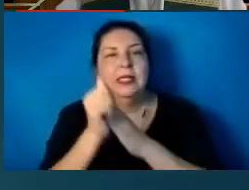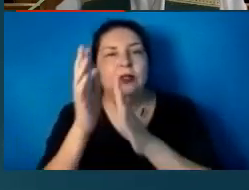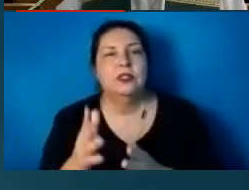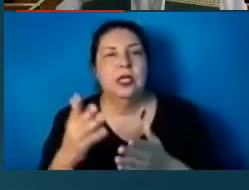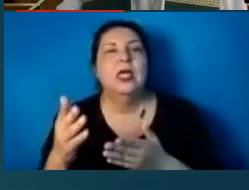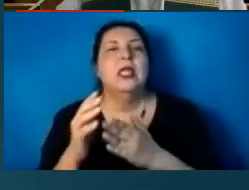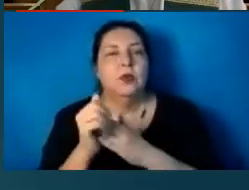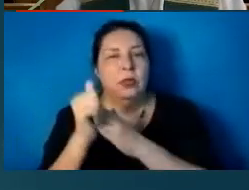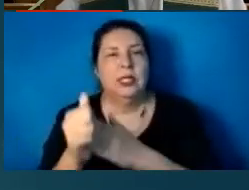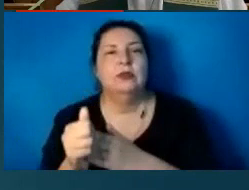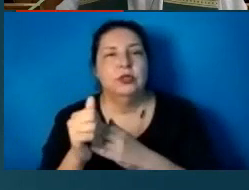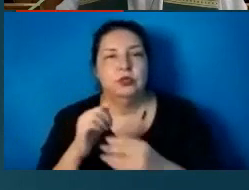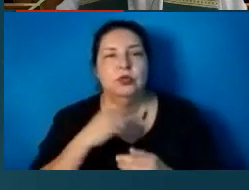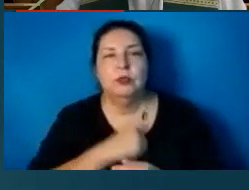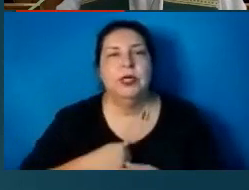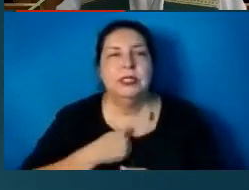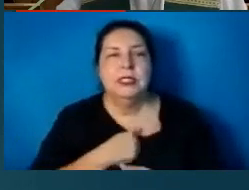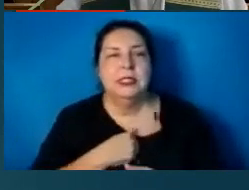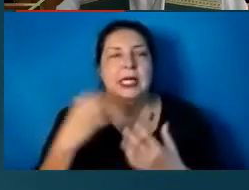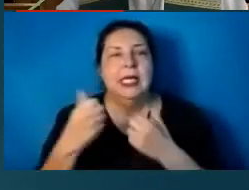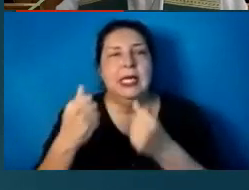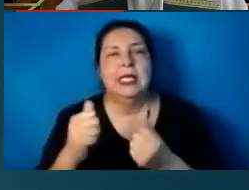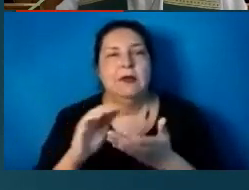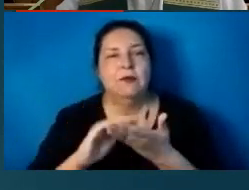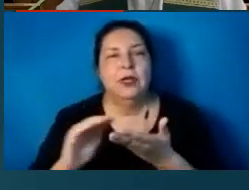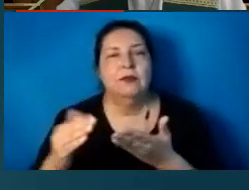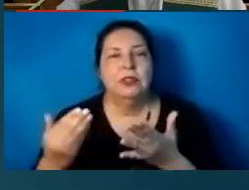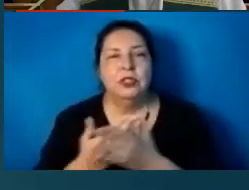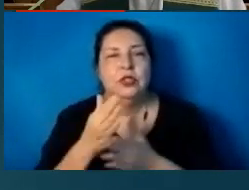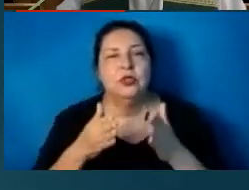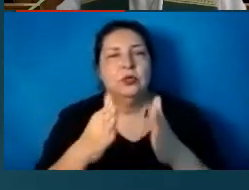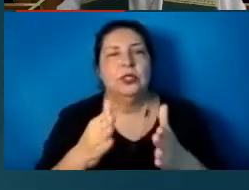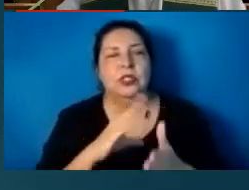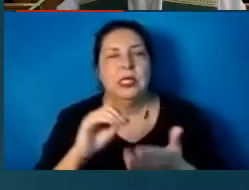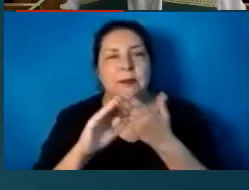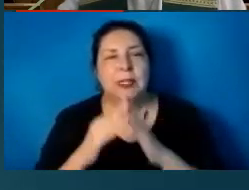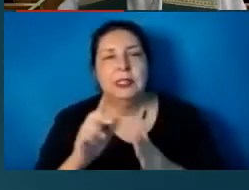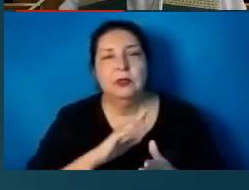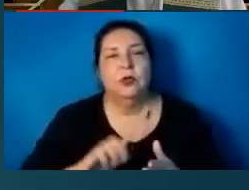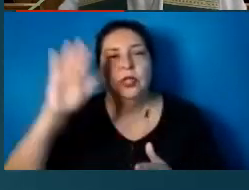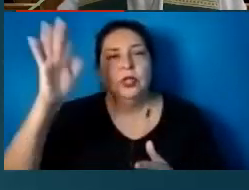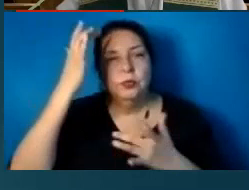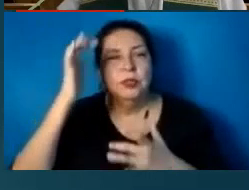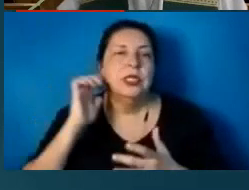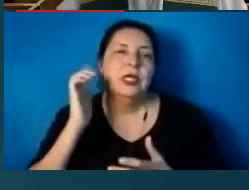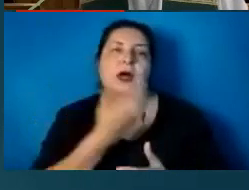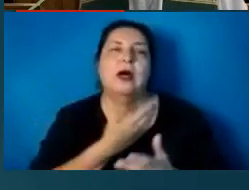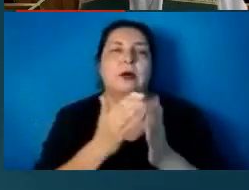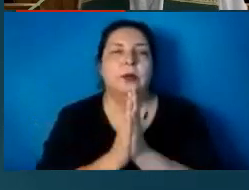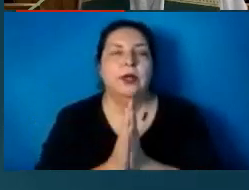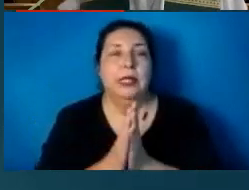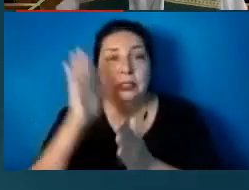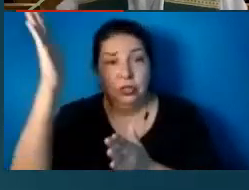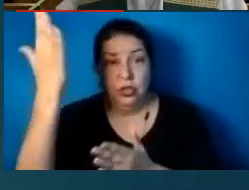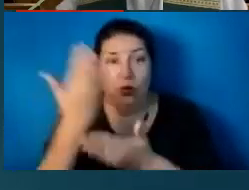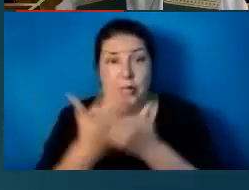repentance, healing, forgiveness, new directions, and peace. Lord, in your mercy, into your hands